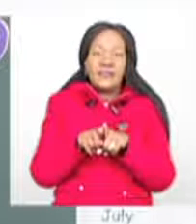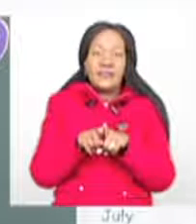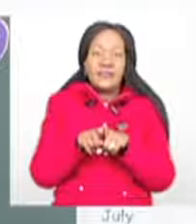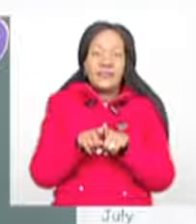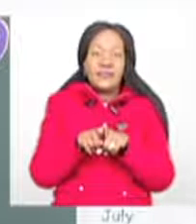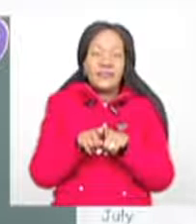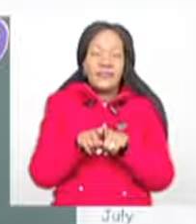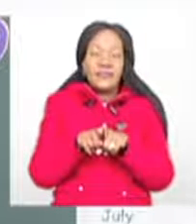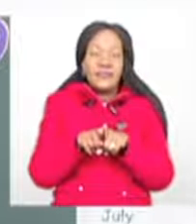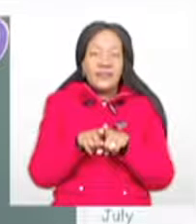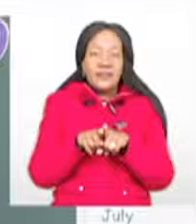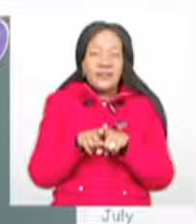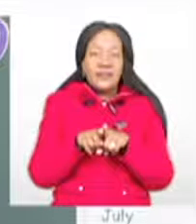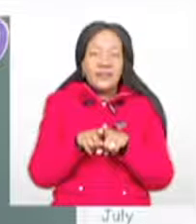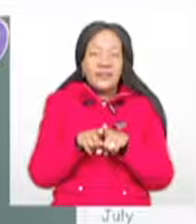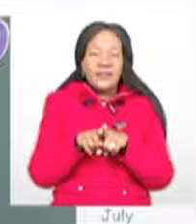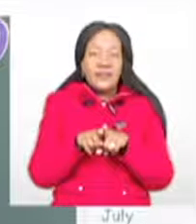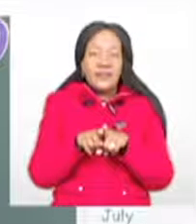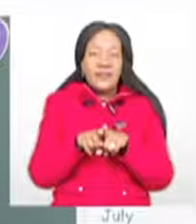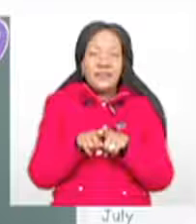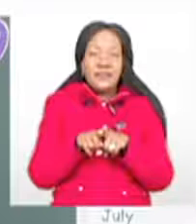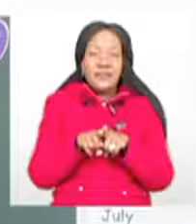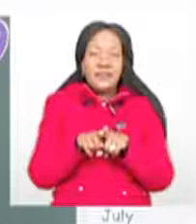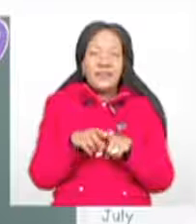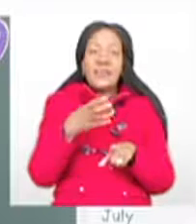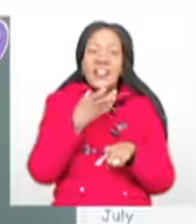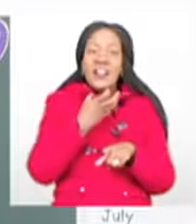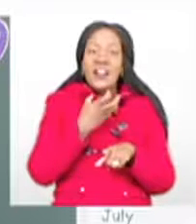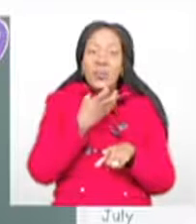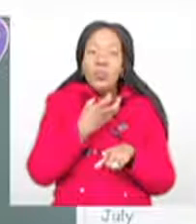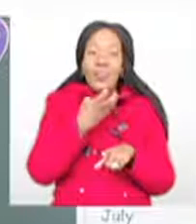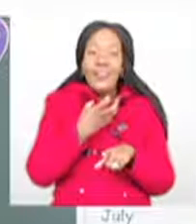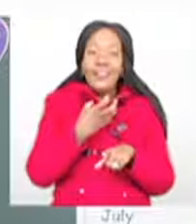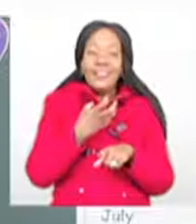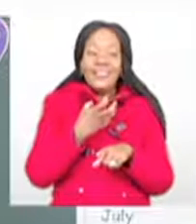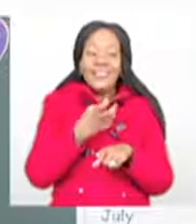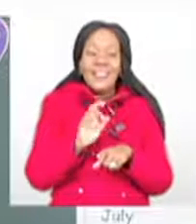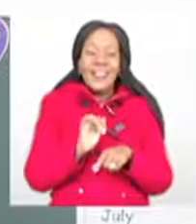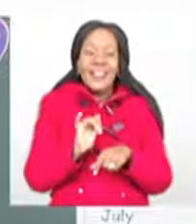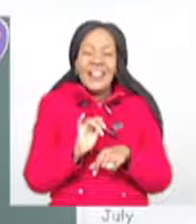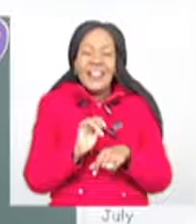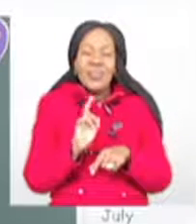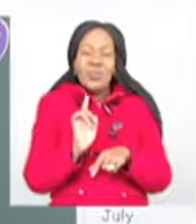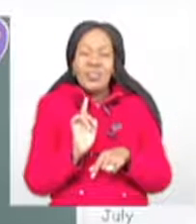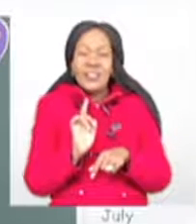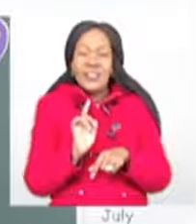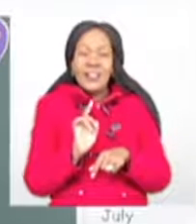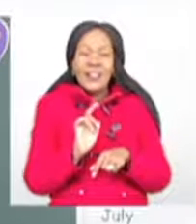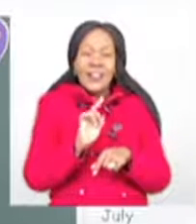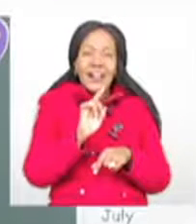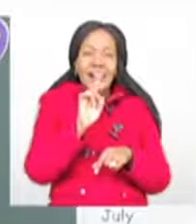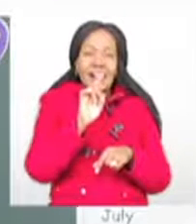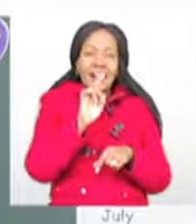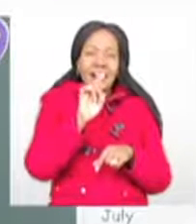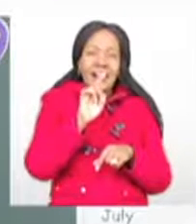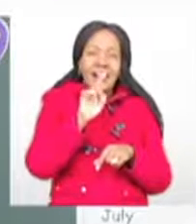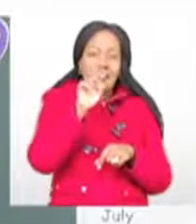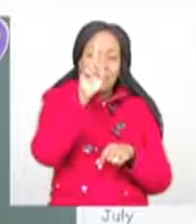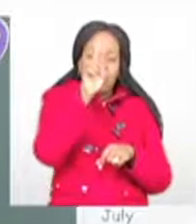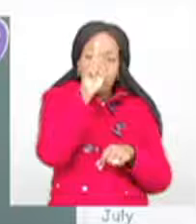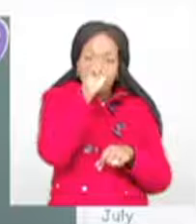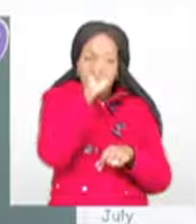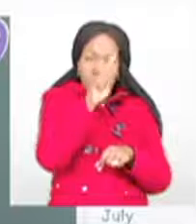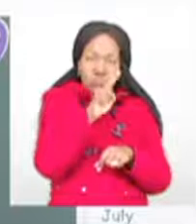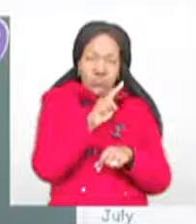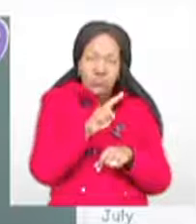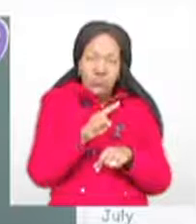side? Let's look at the frog and try to trace over the frog's shape.